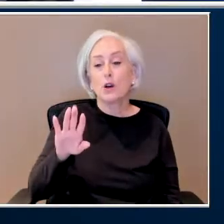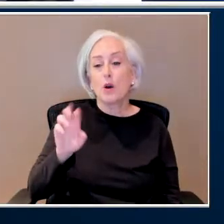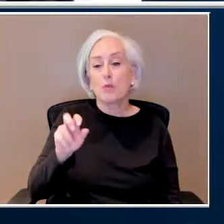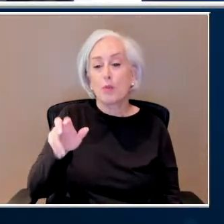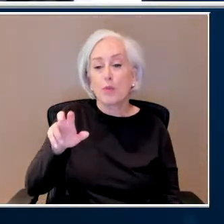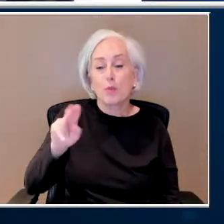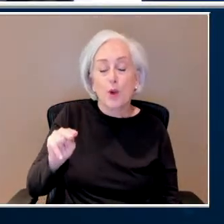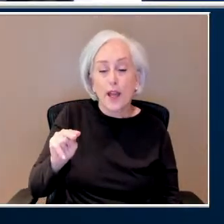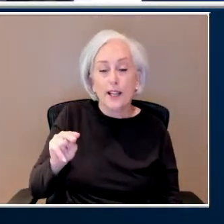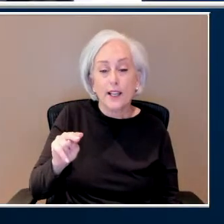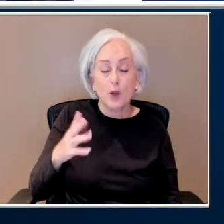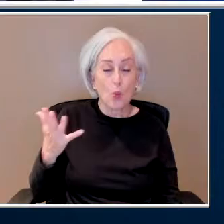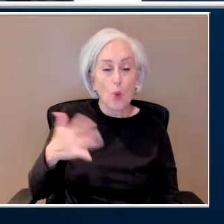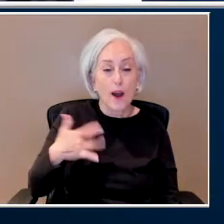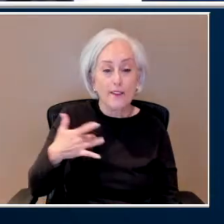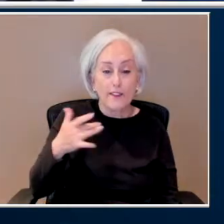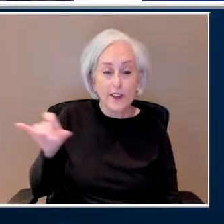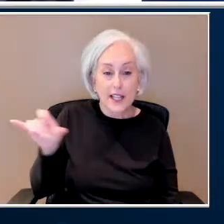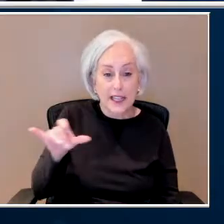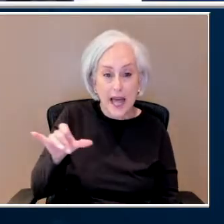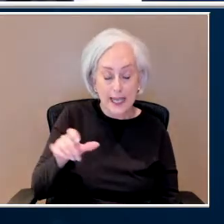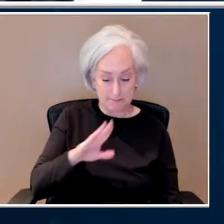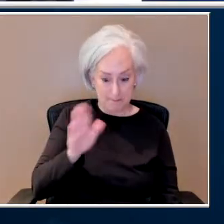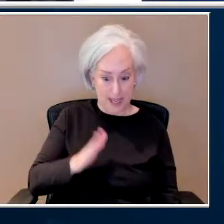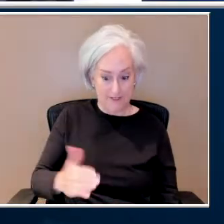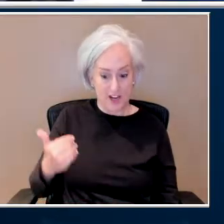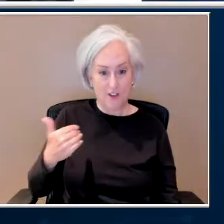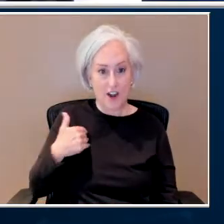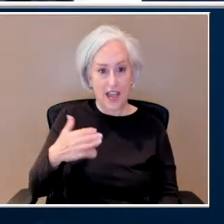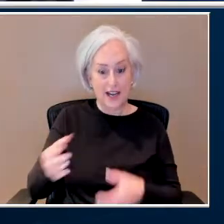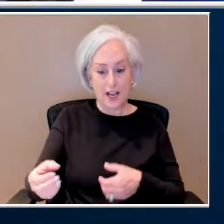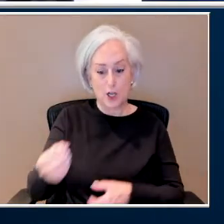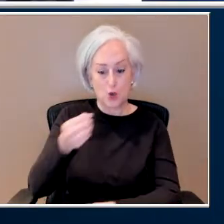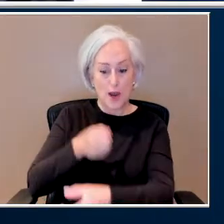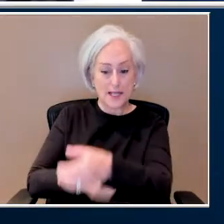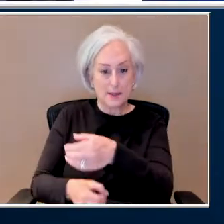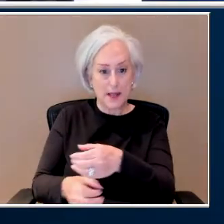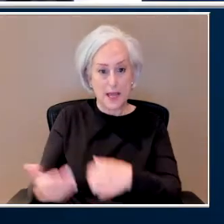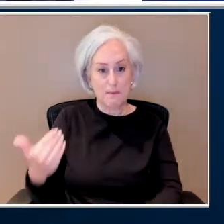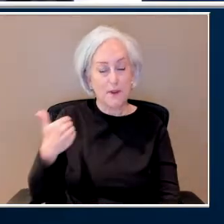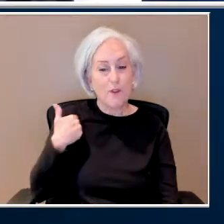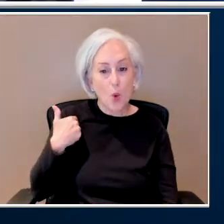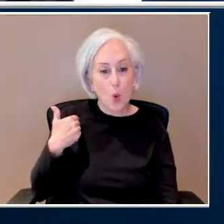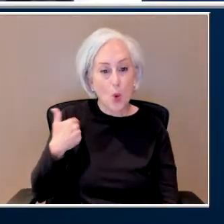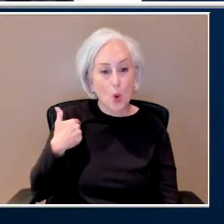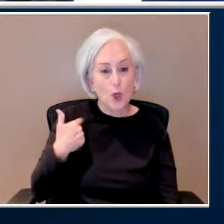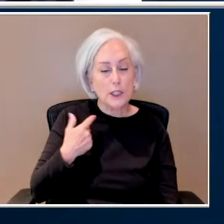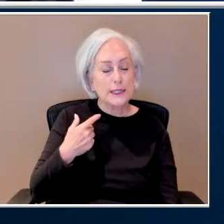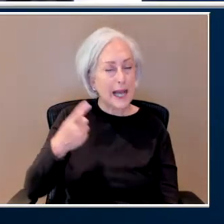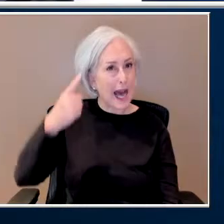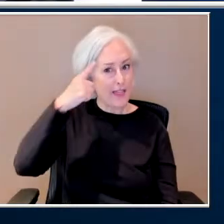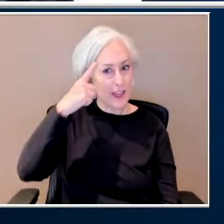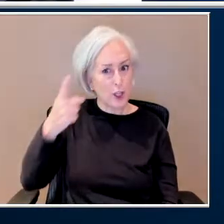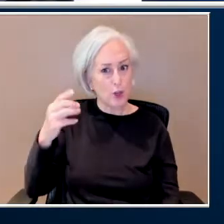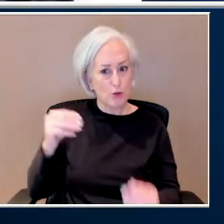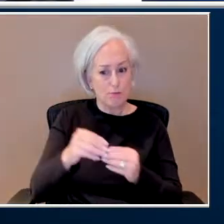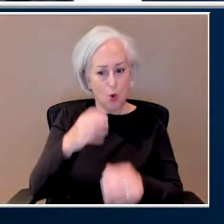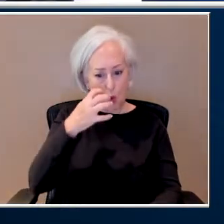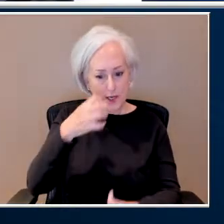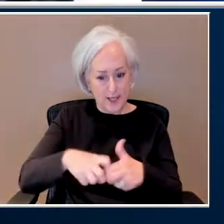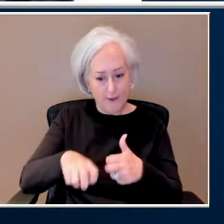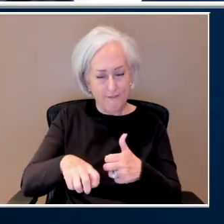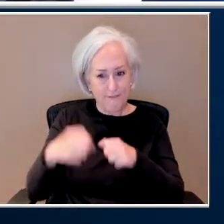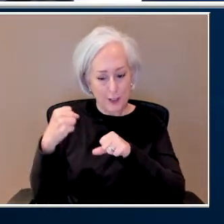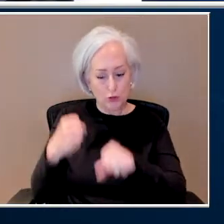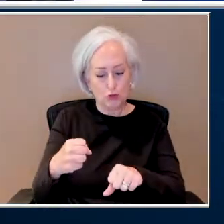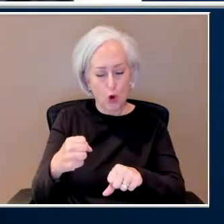did it feel like? I've never had a transplant before. I think you're tougher and stronger than me. So what did it